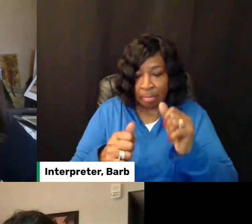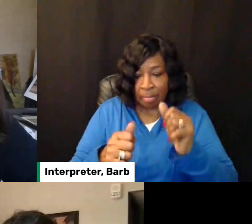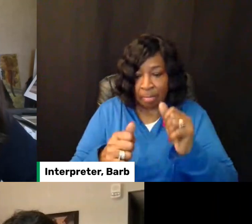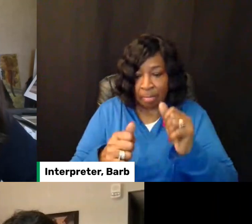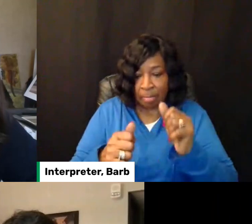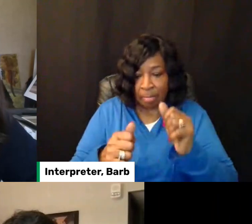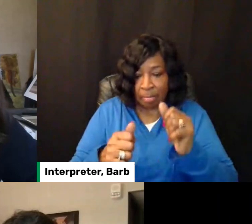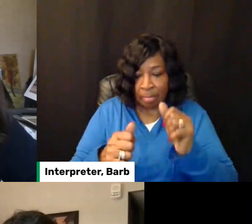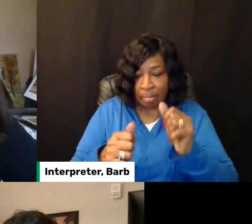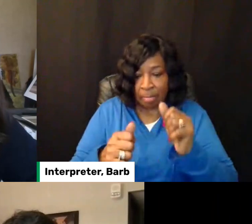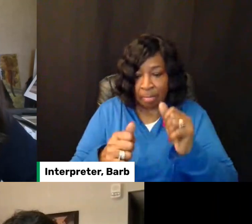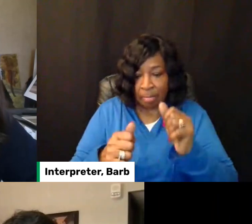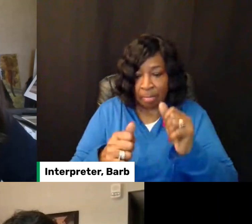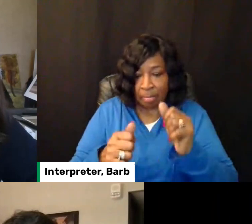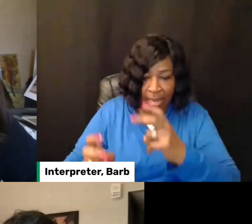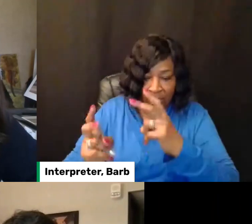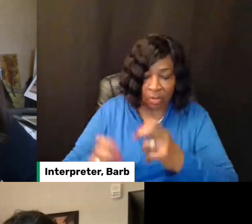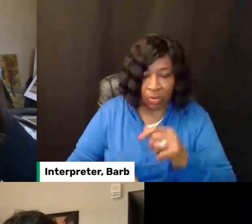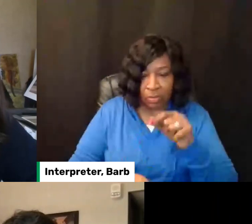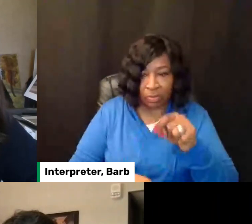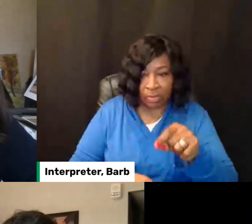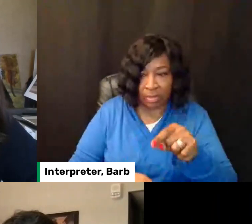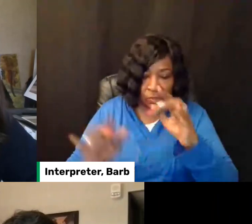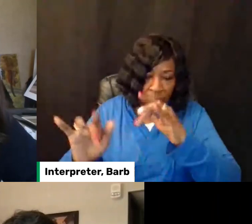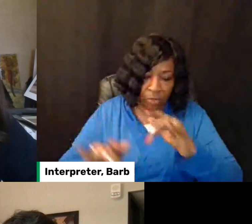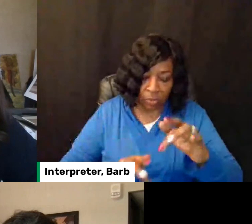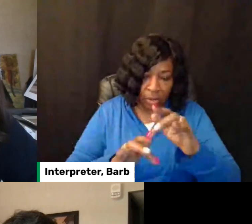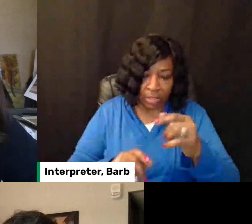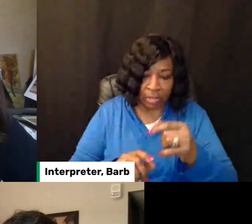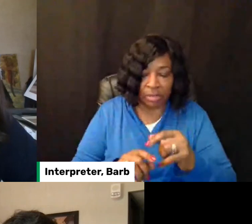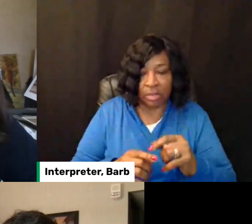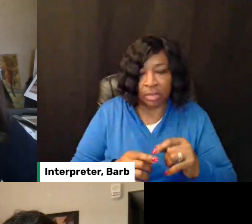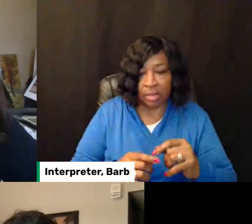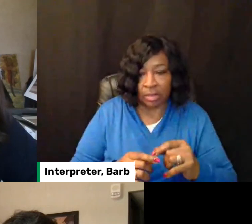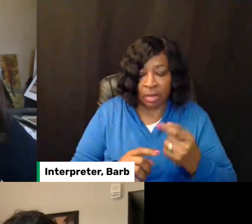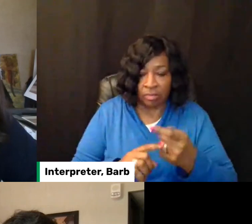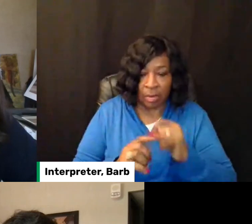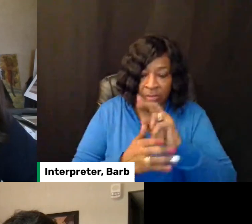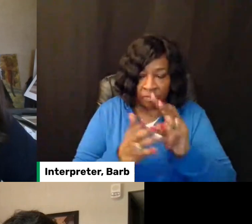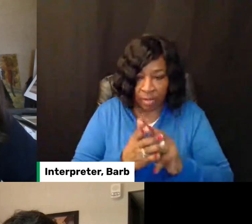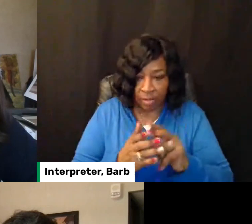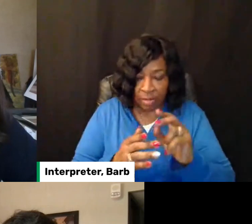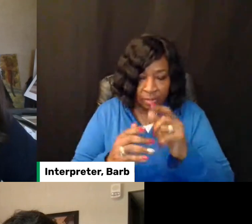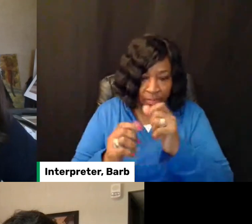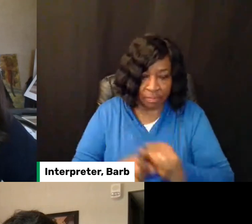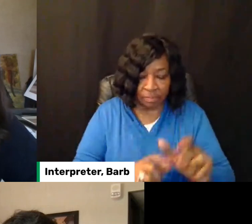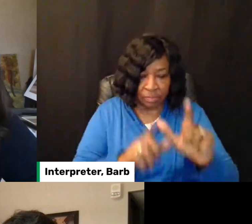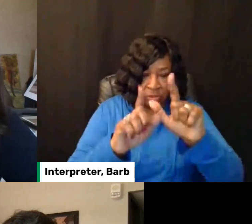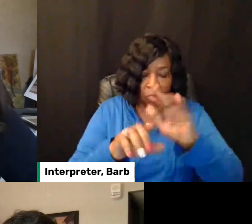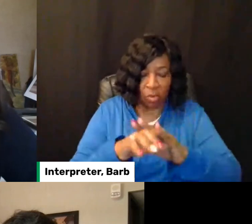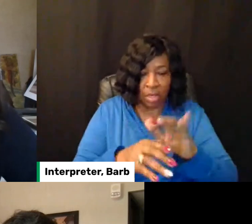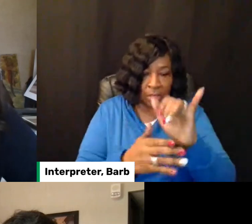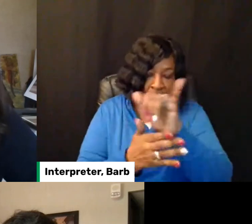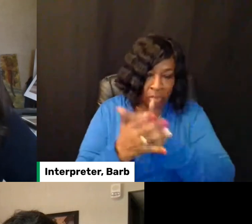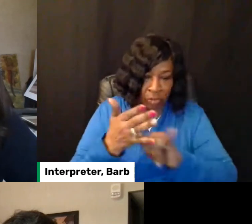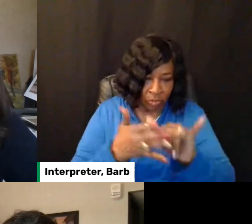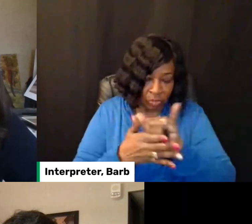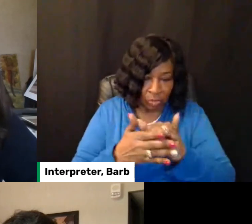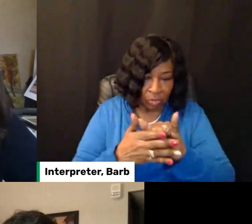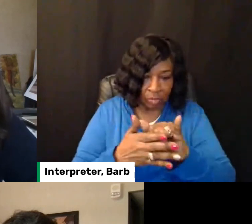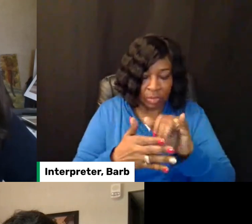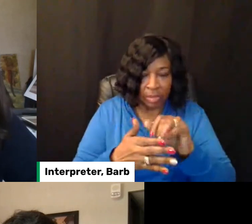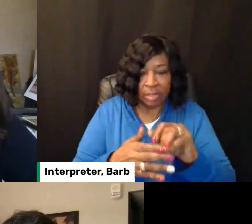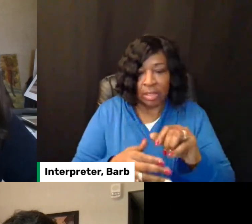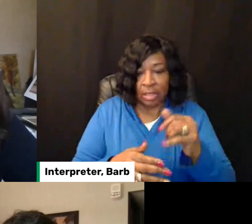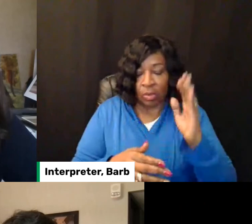these the recordings from the videos and putting them up on YouTube over the next week or so. We'll send an announcement